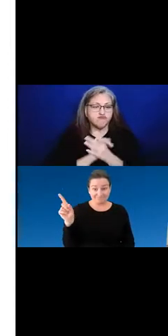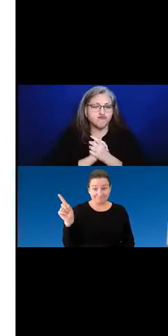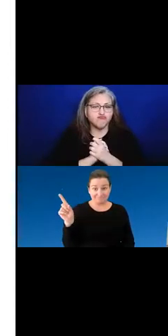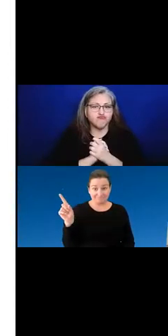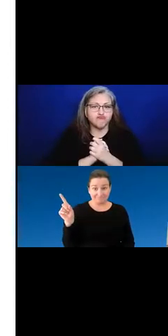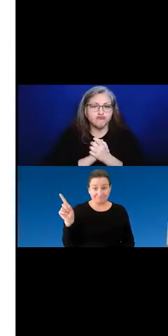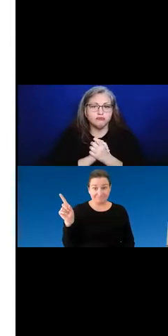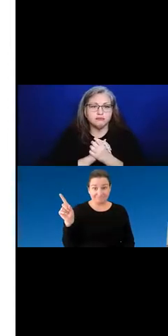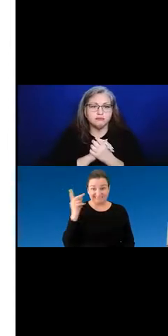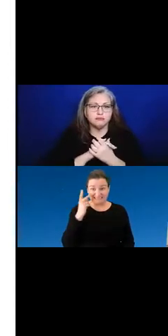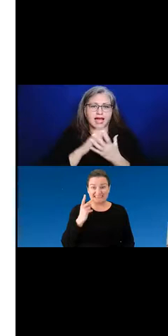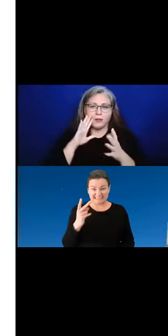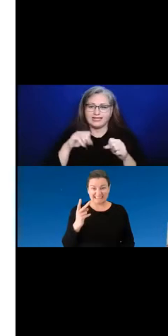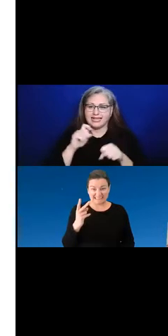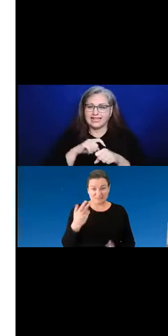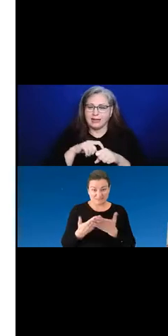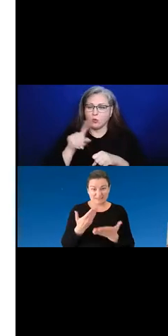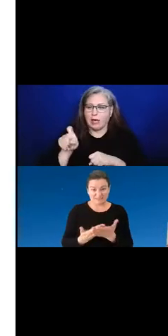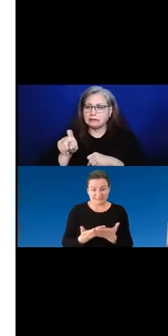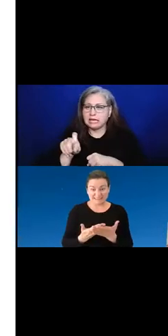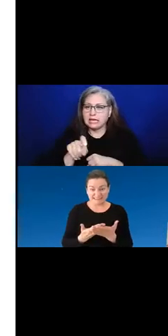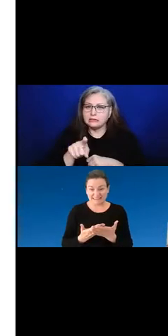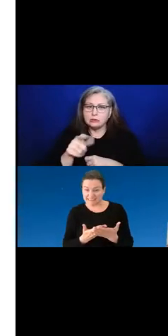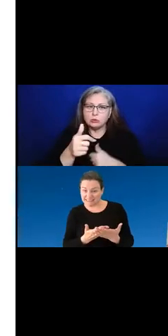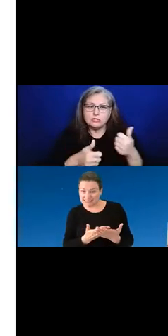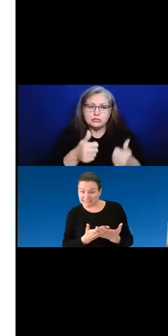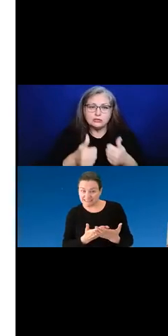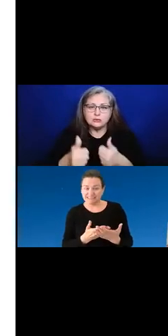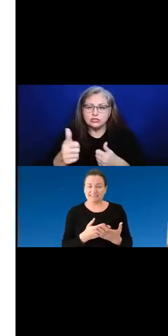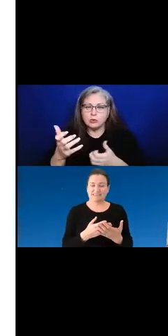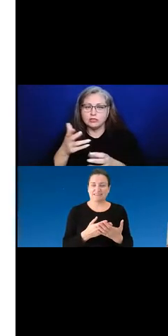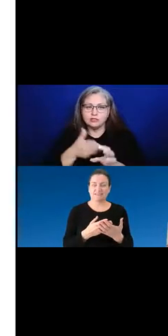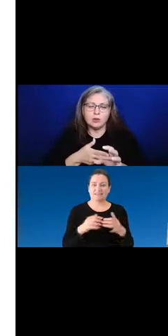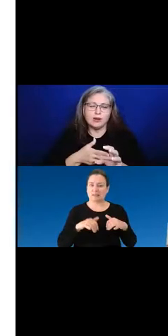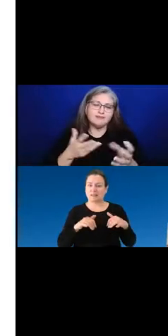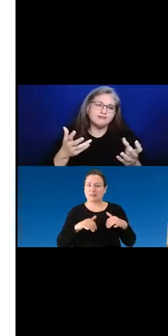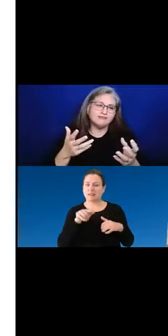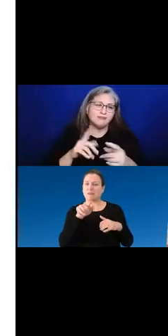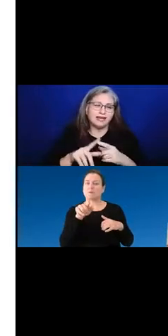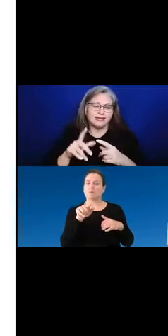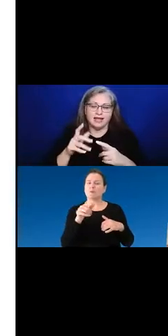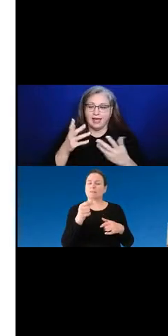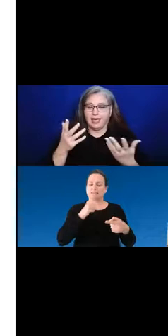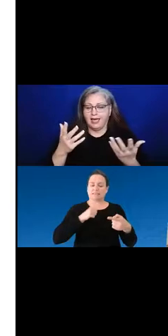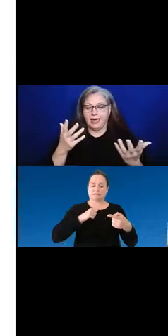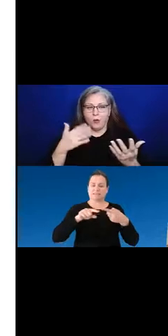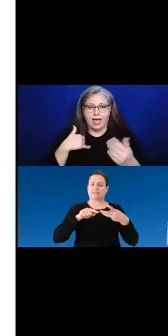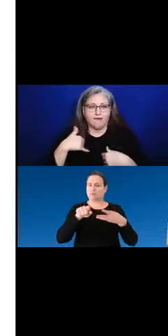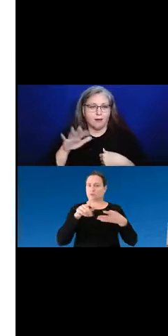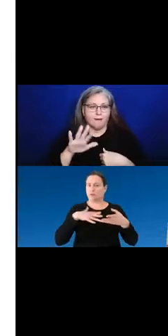it will take time to ask each one of you which group do you want to belong to, but seeing that we have about